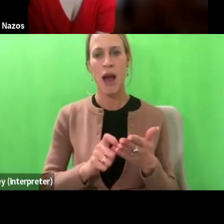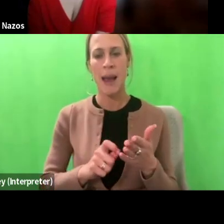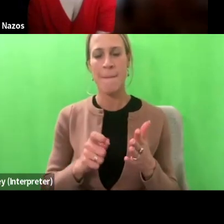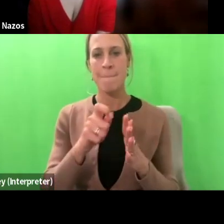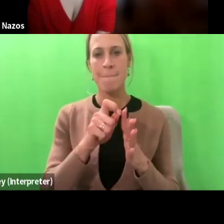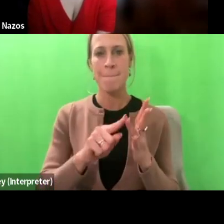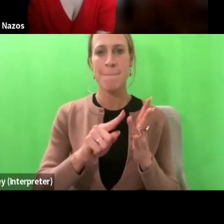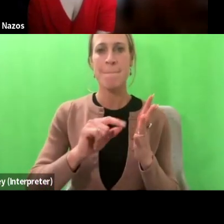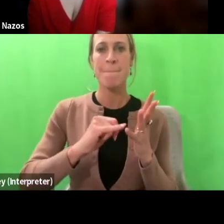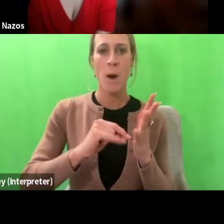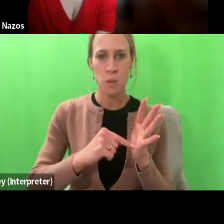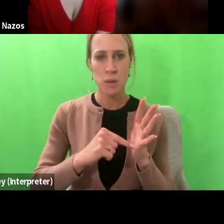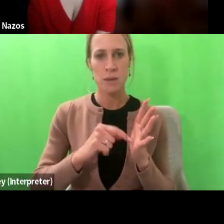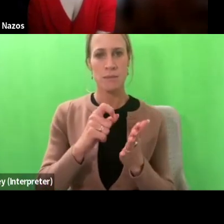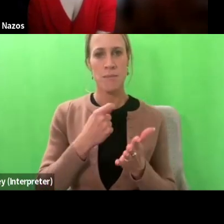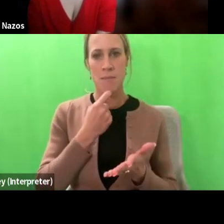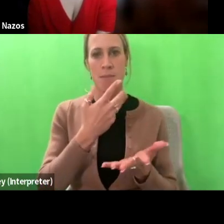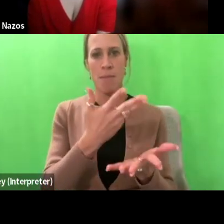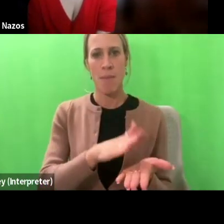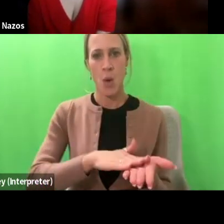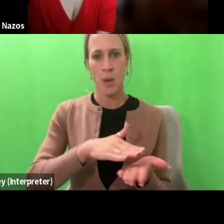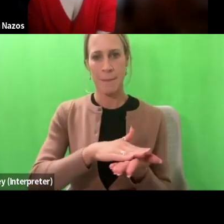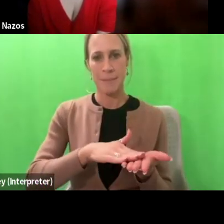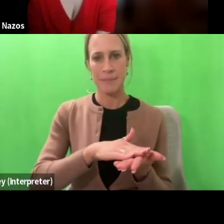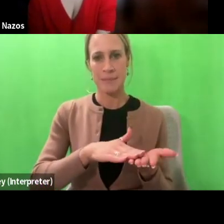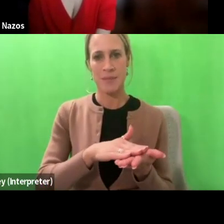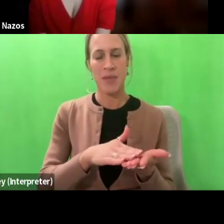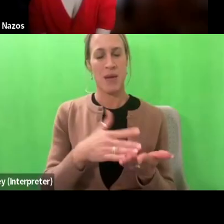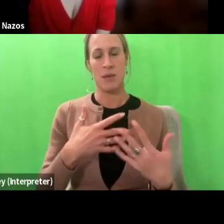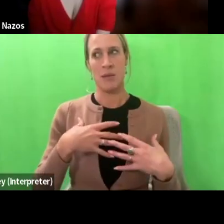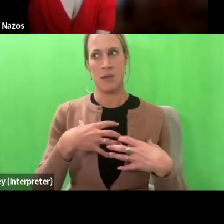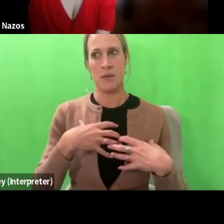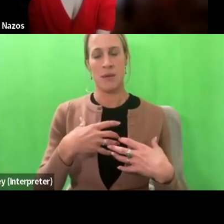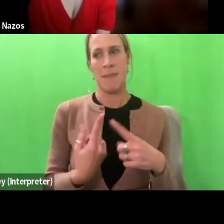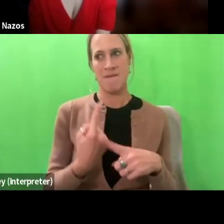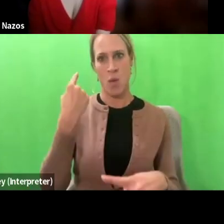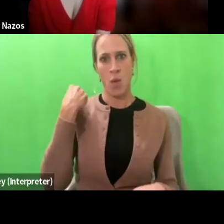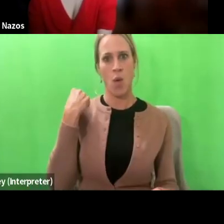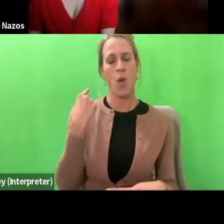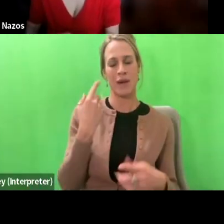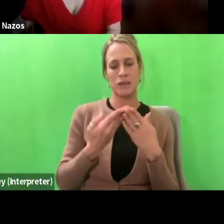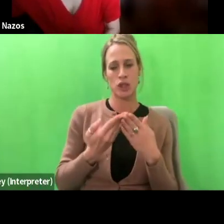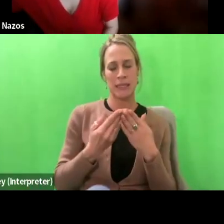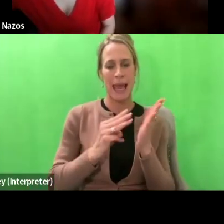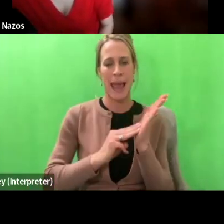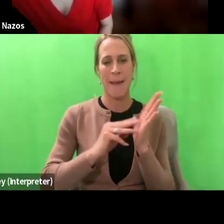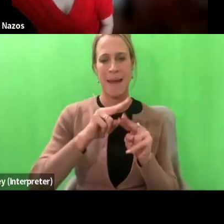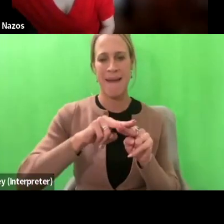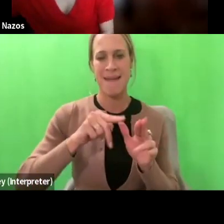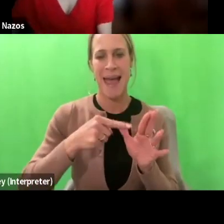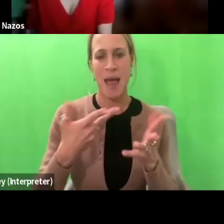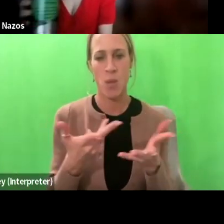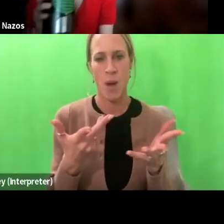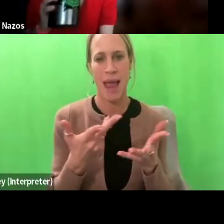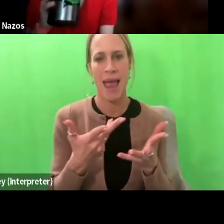of intimidated by them back when I was poetry editor of the literary journal Meridian, when I was doing my MFA at the University of Virginia. If a